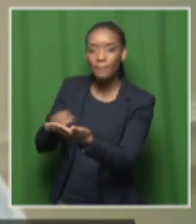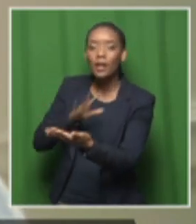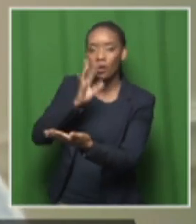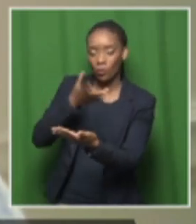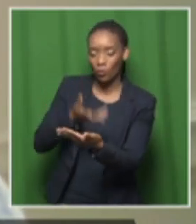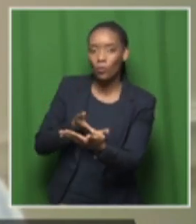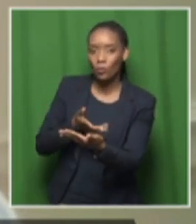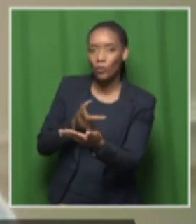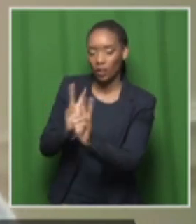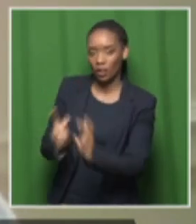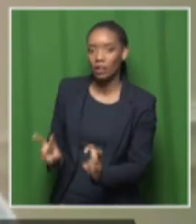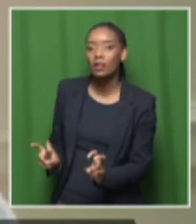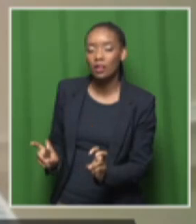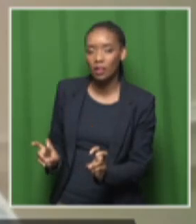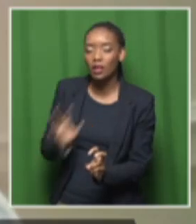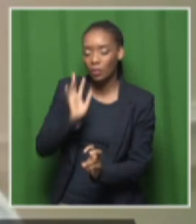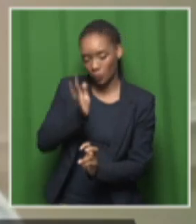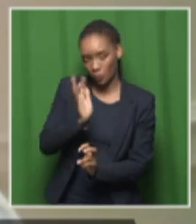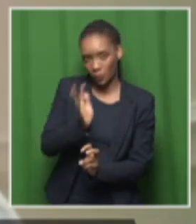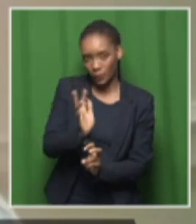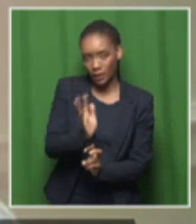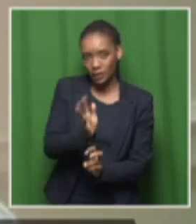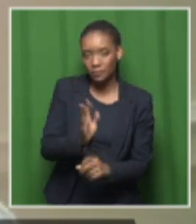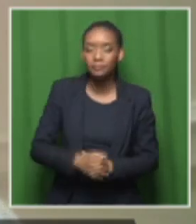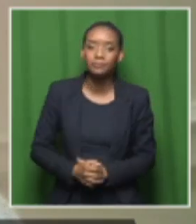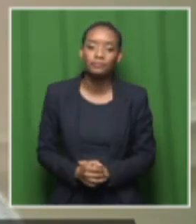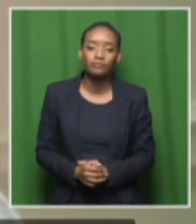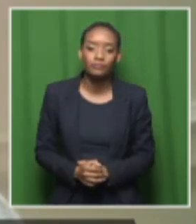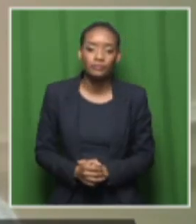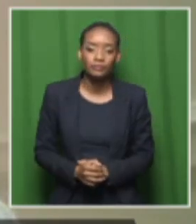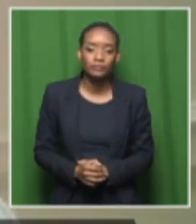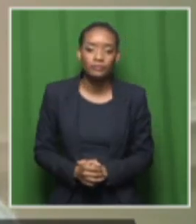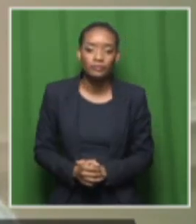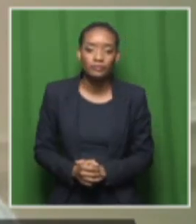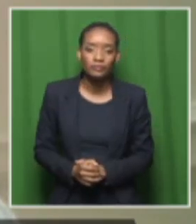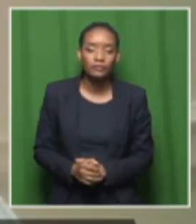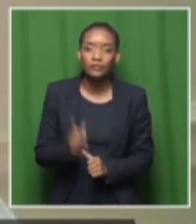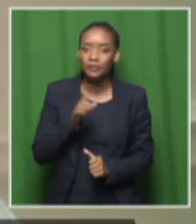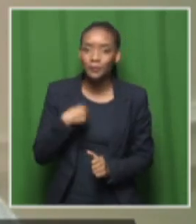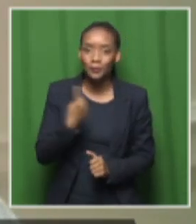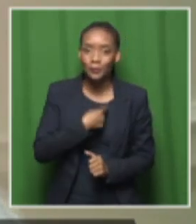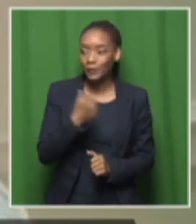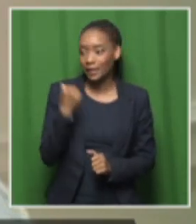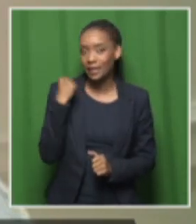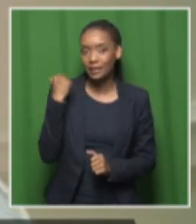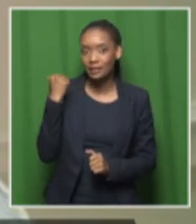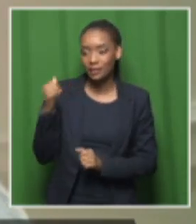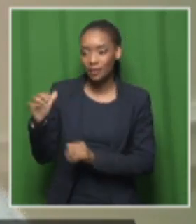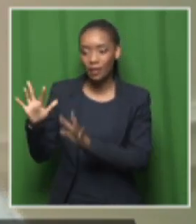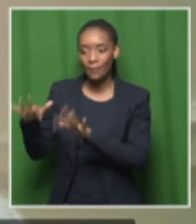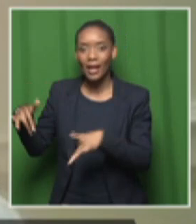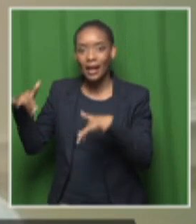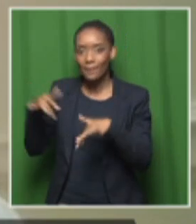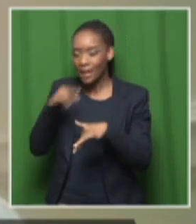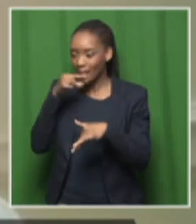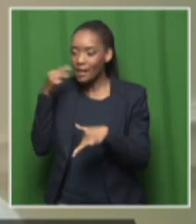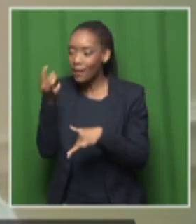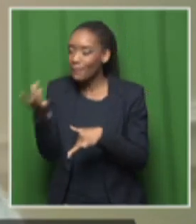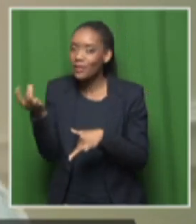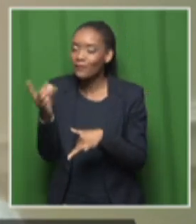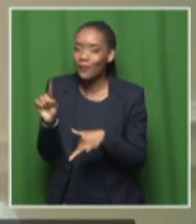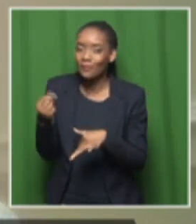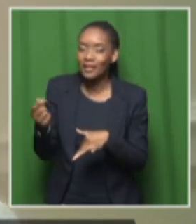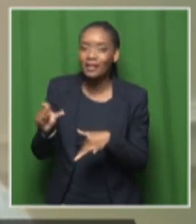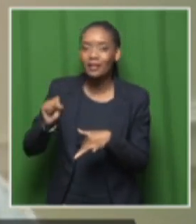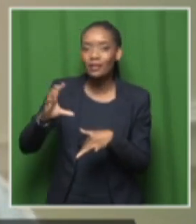at as part of the investigation, and that we couldn't mention names yesterday. And I know that Scopa